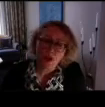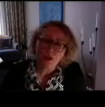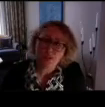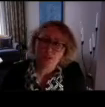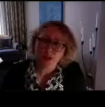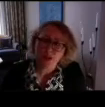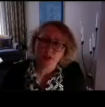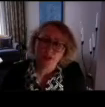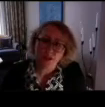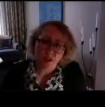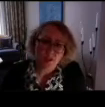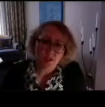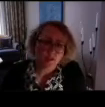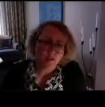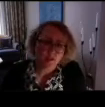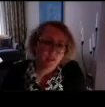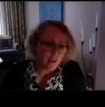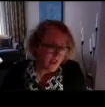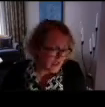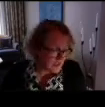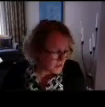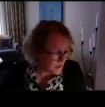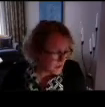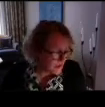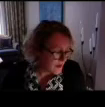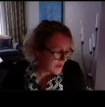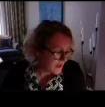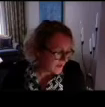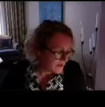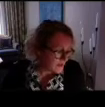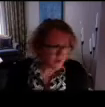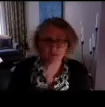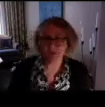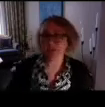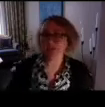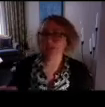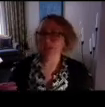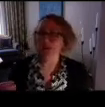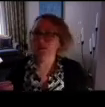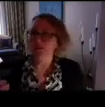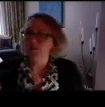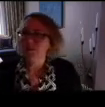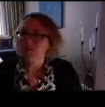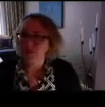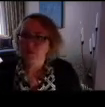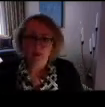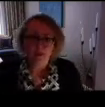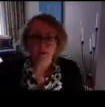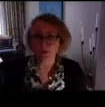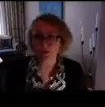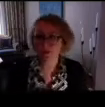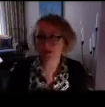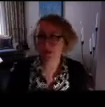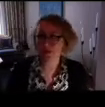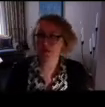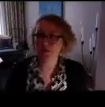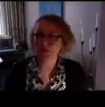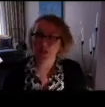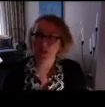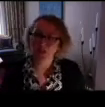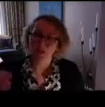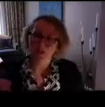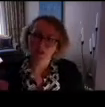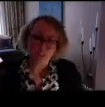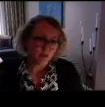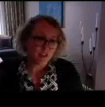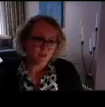a policy model for export. And it's important to point out that it's not only people based in North America who are looking